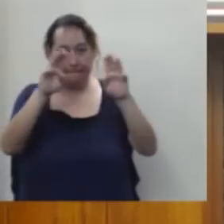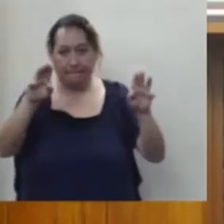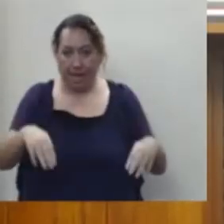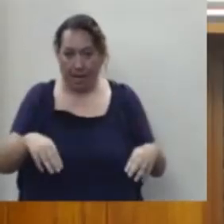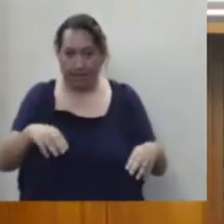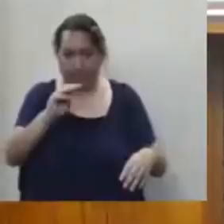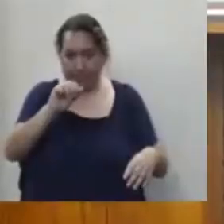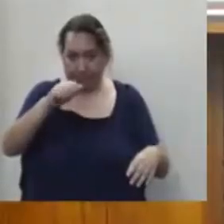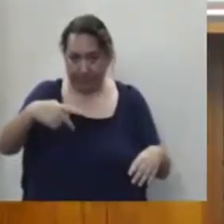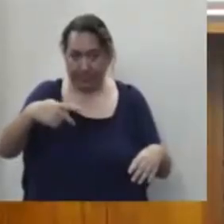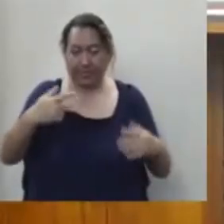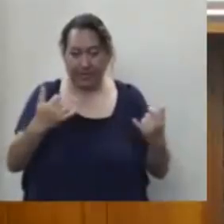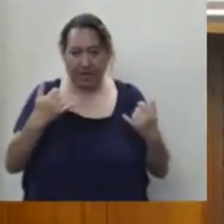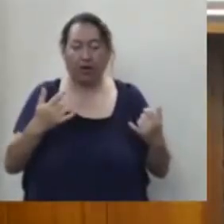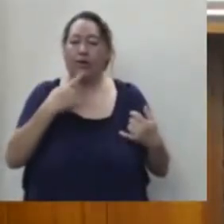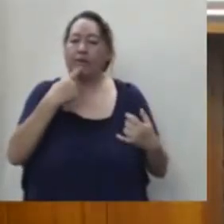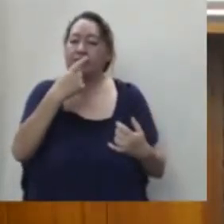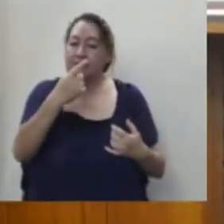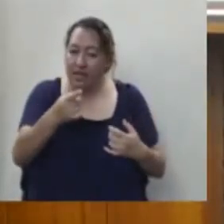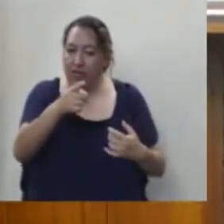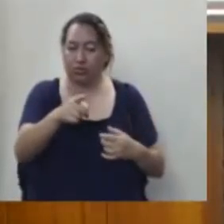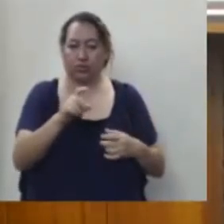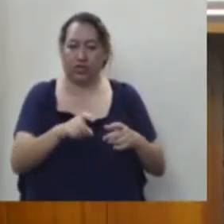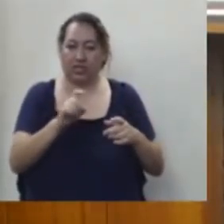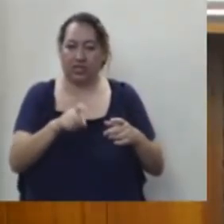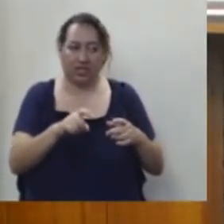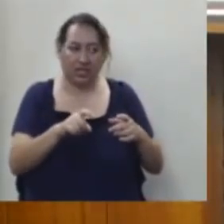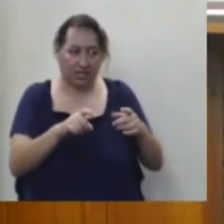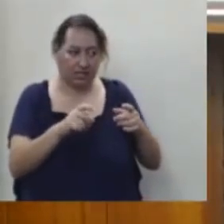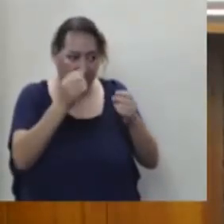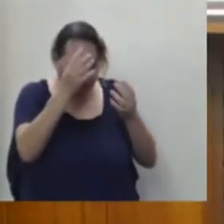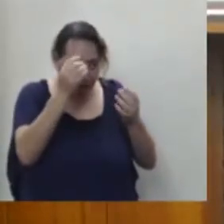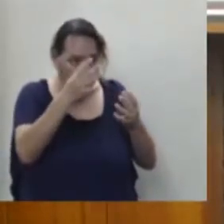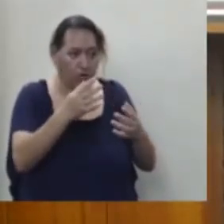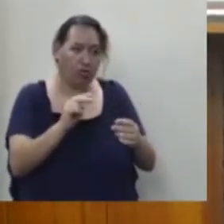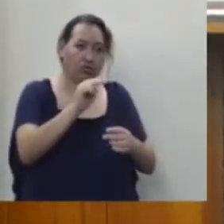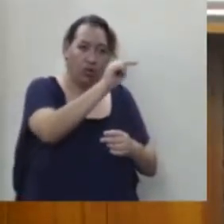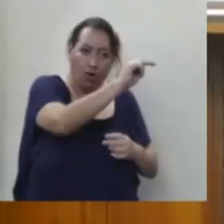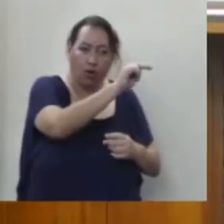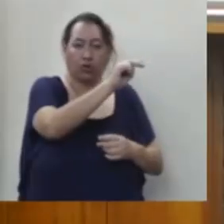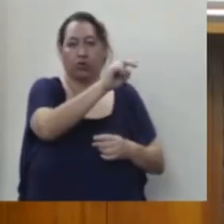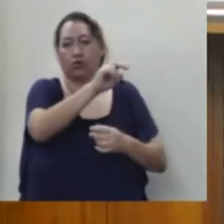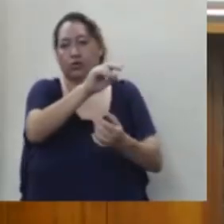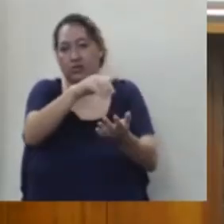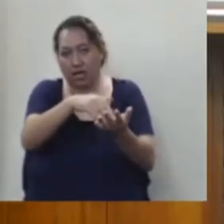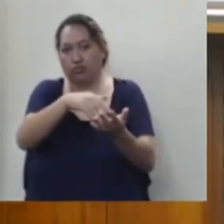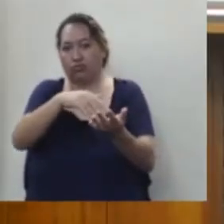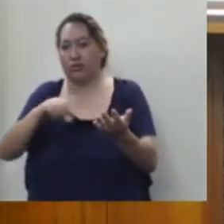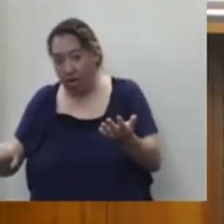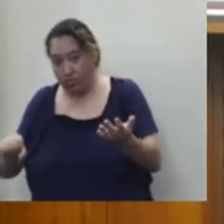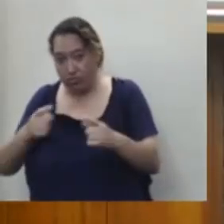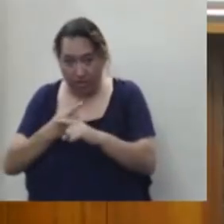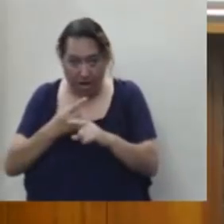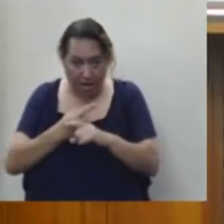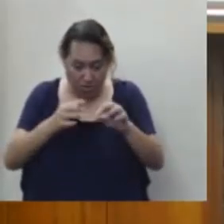telling you just the regions of Guam, northern, central, and southern. Now we're going to share